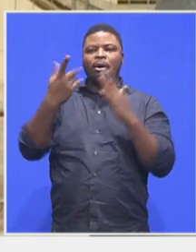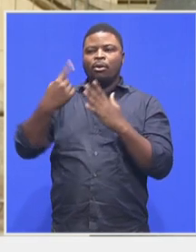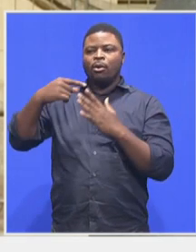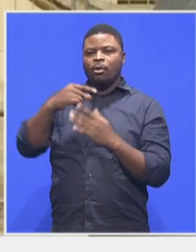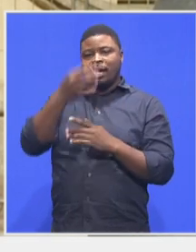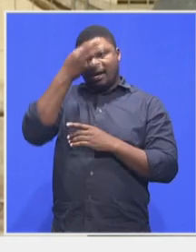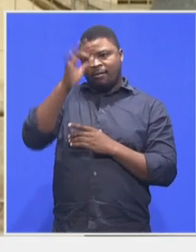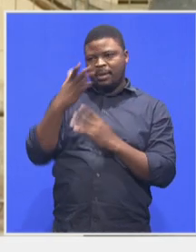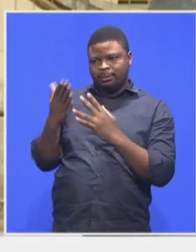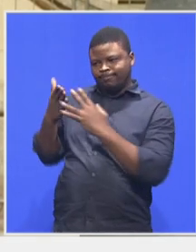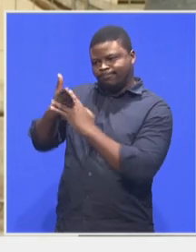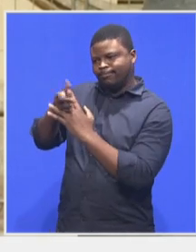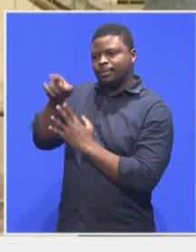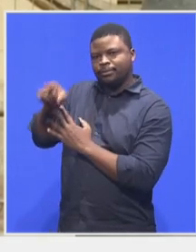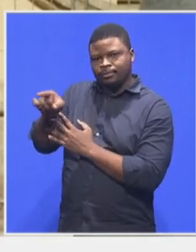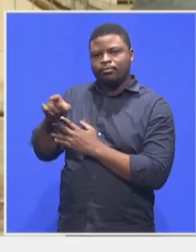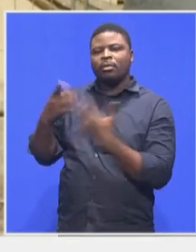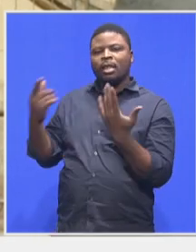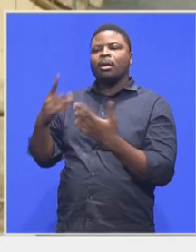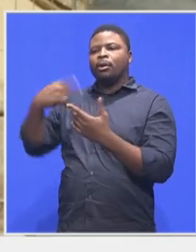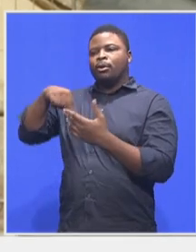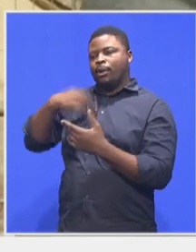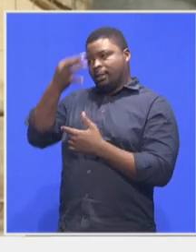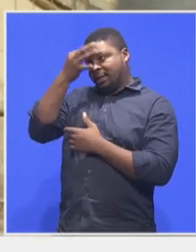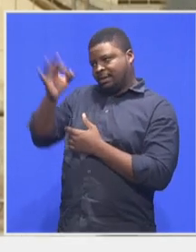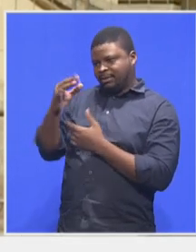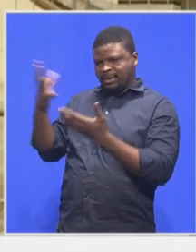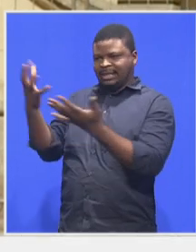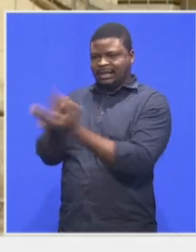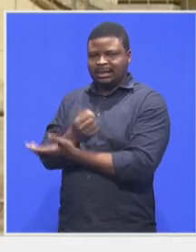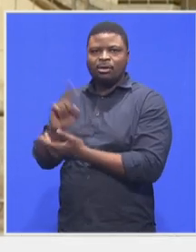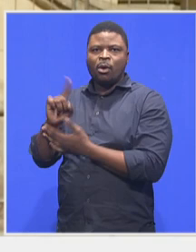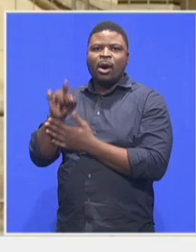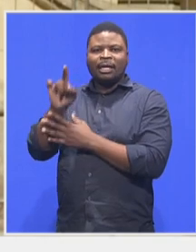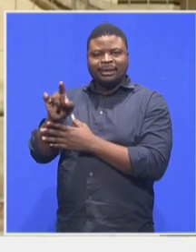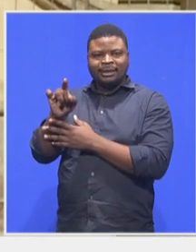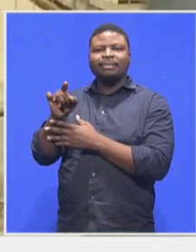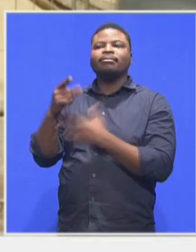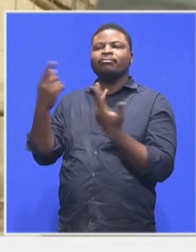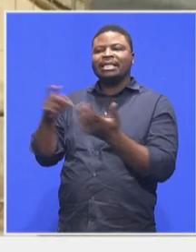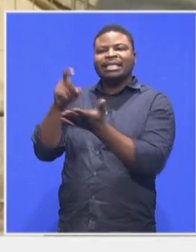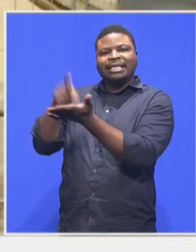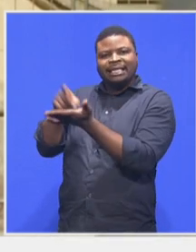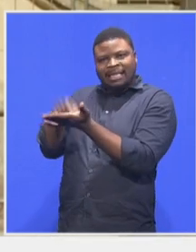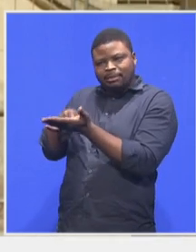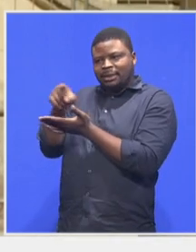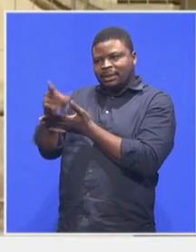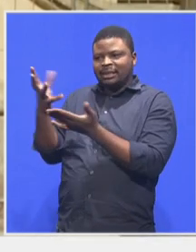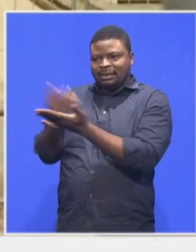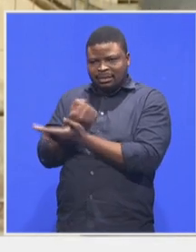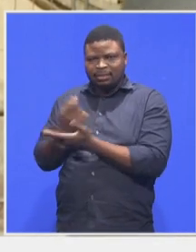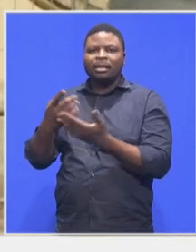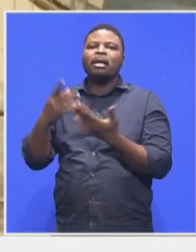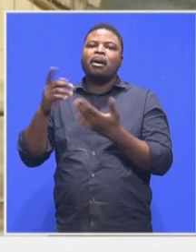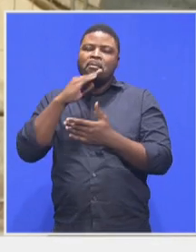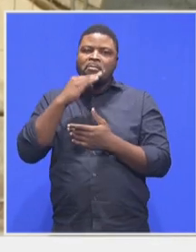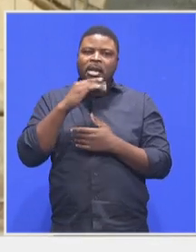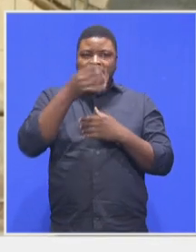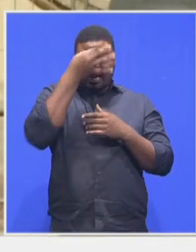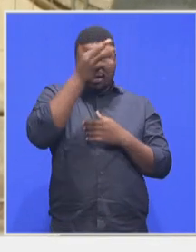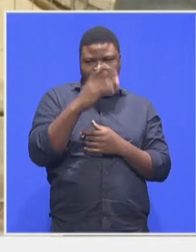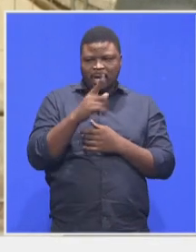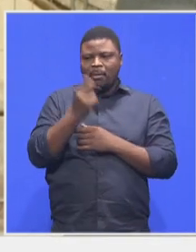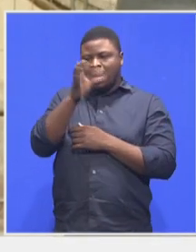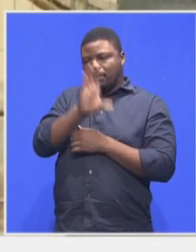where we are taking the debt as government from Eskom books to the sovereign debt. The rationale behind that is